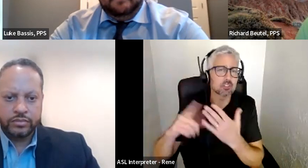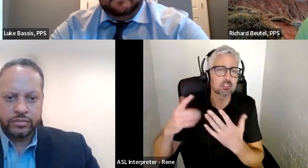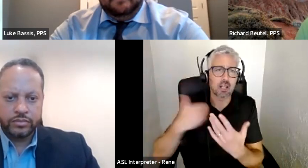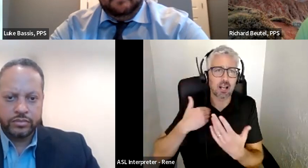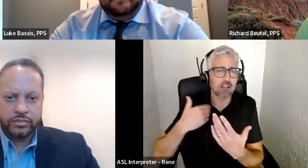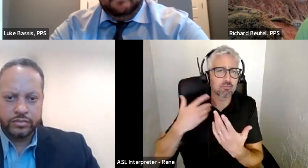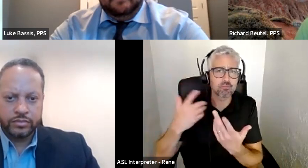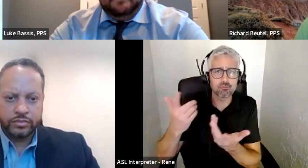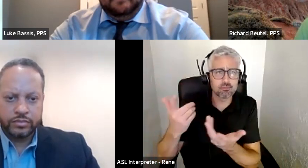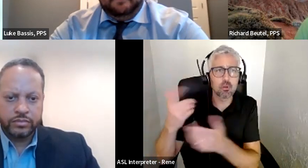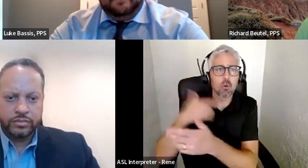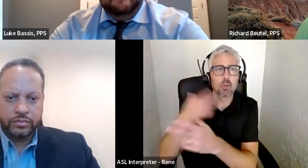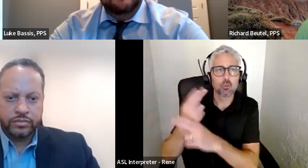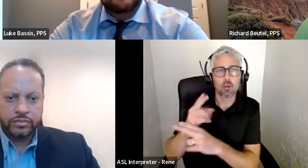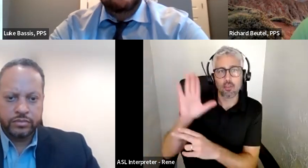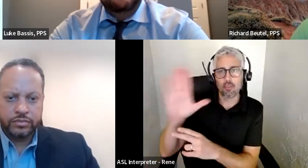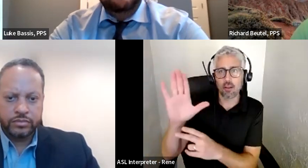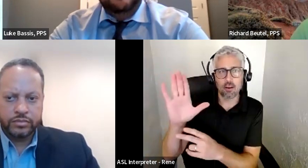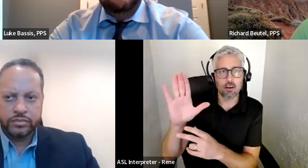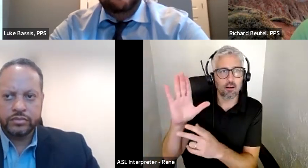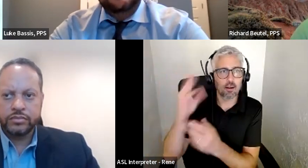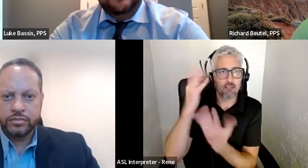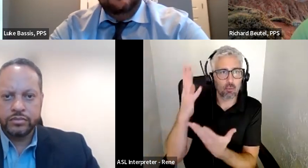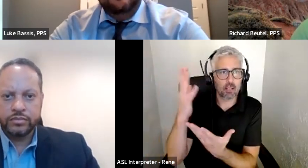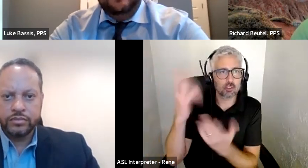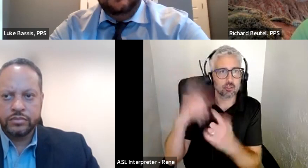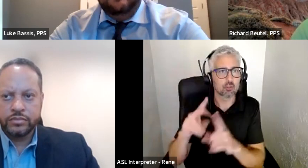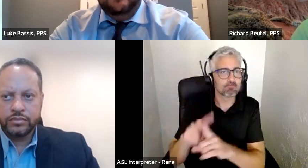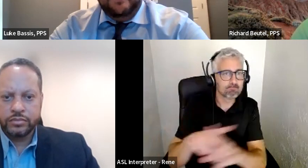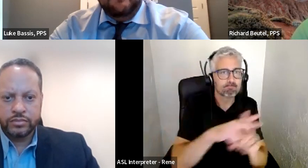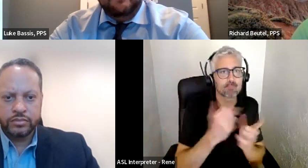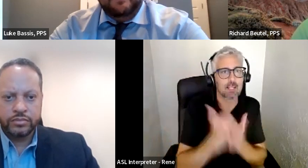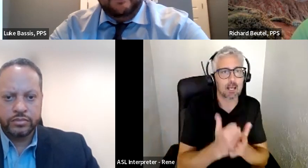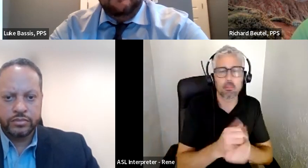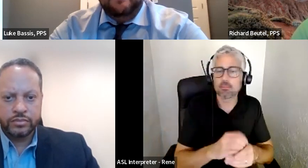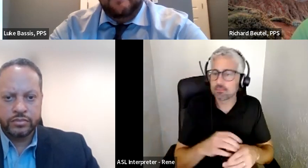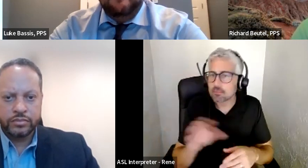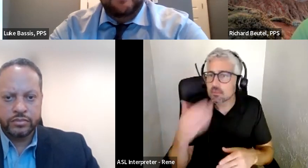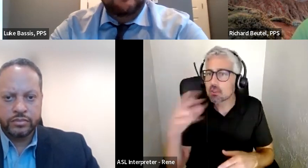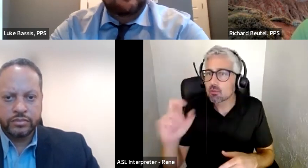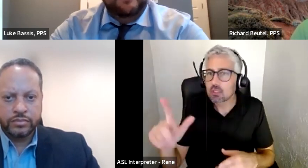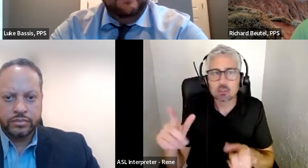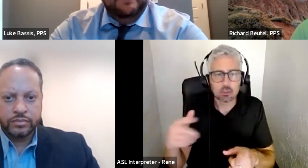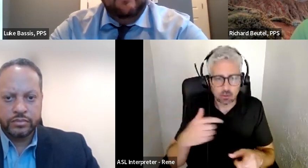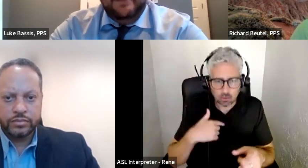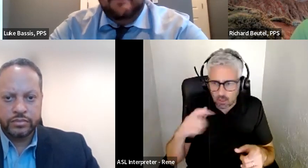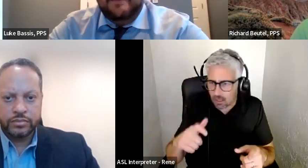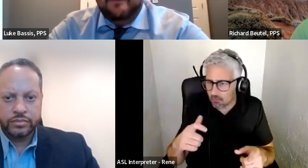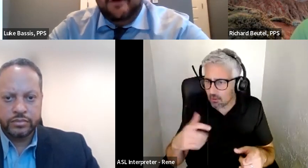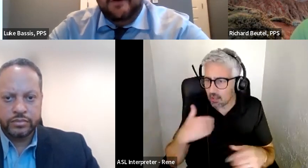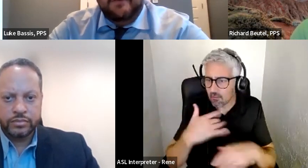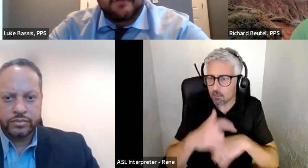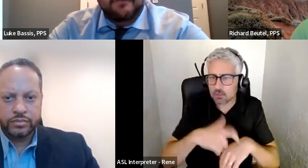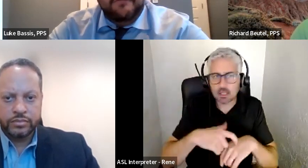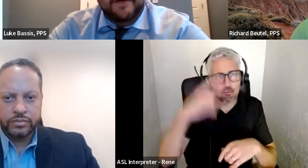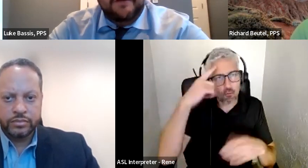can reap benefits across the industry. Thank you, Rachel. We do have to allot some time for our members of the public, and I want to get to